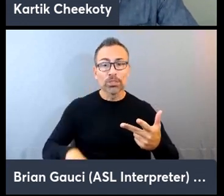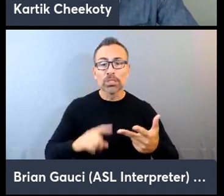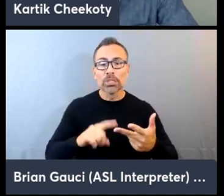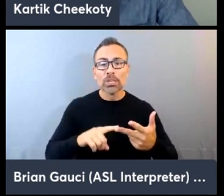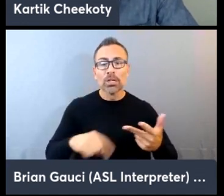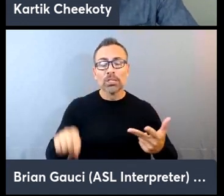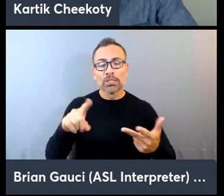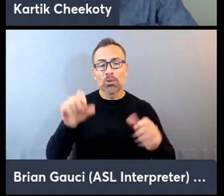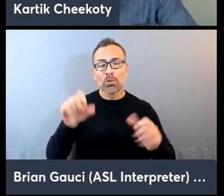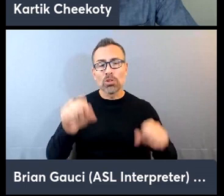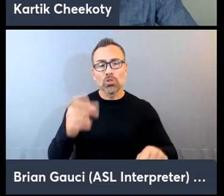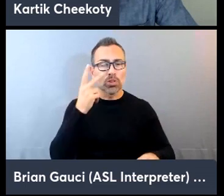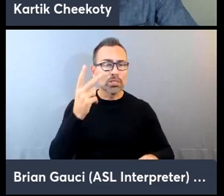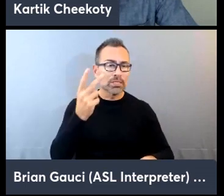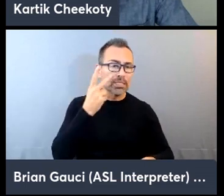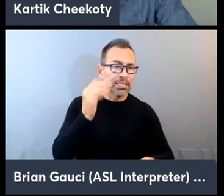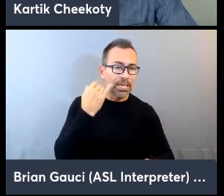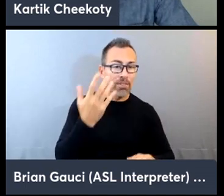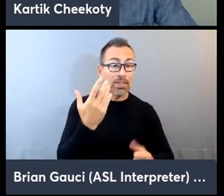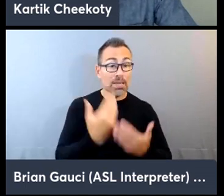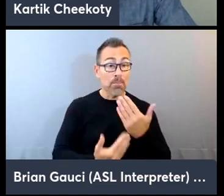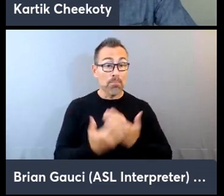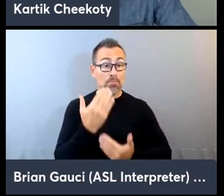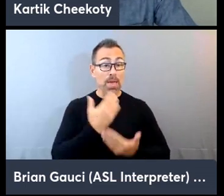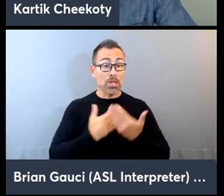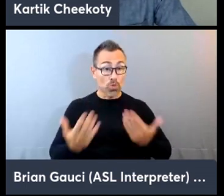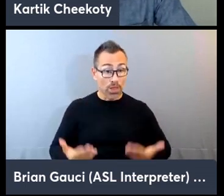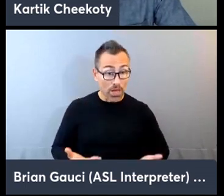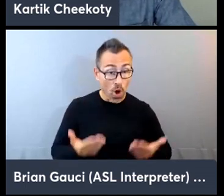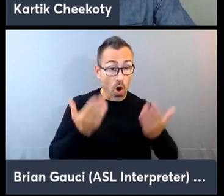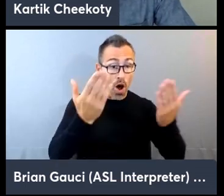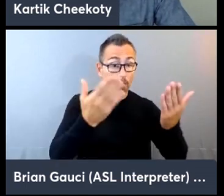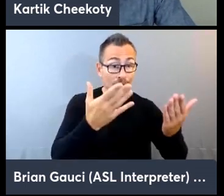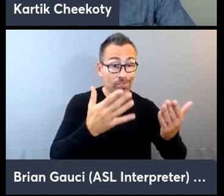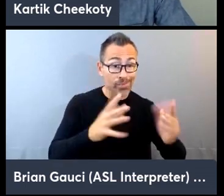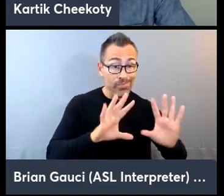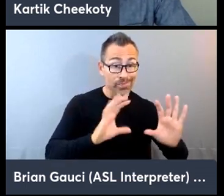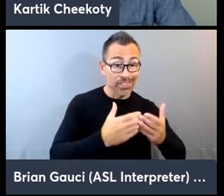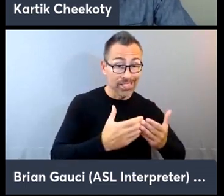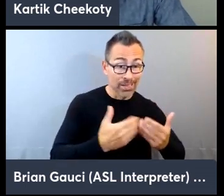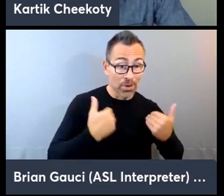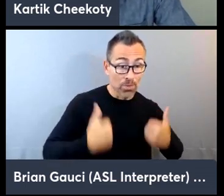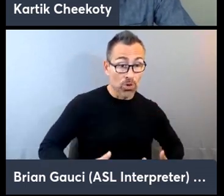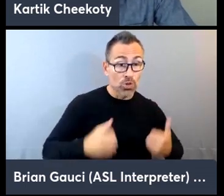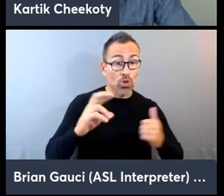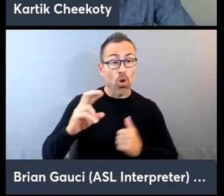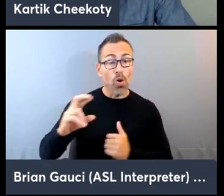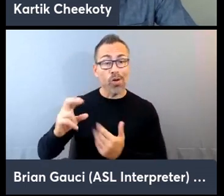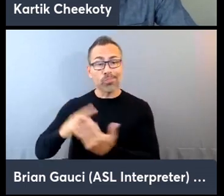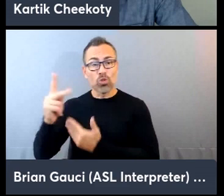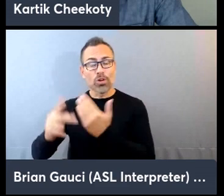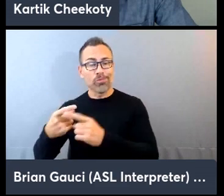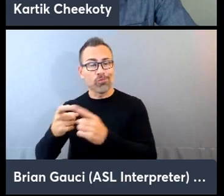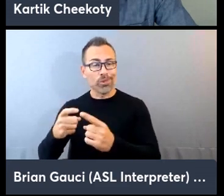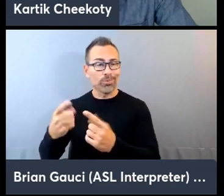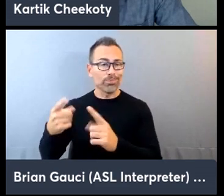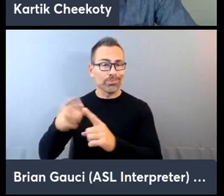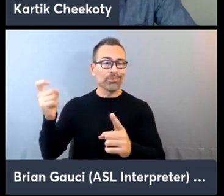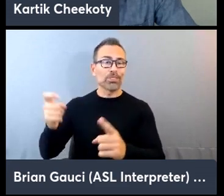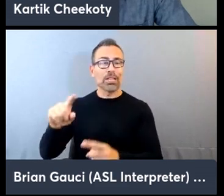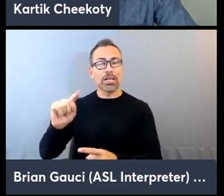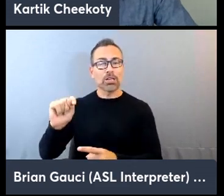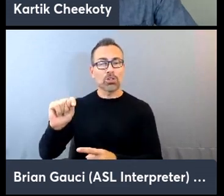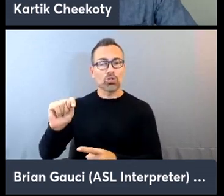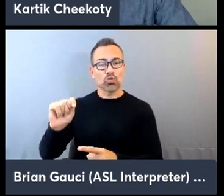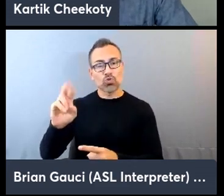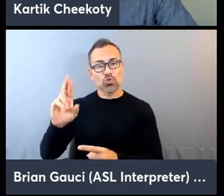identified recommendations by your account team, as well as programmatic ones from sources such as Trusted Advisor or AWS Security